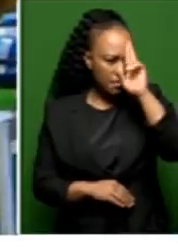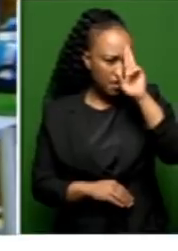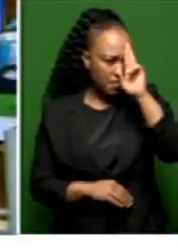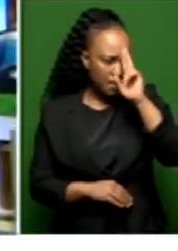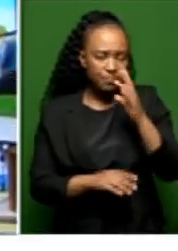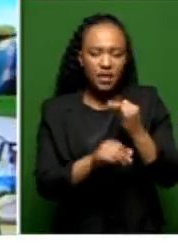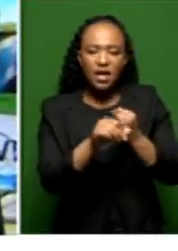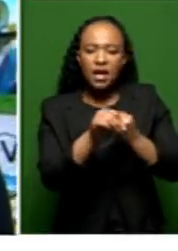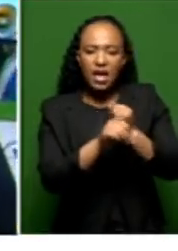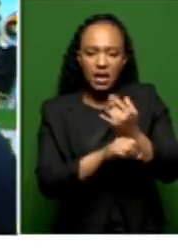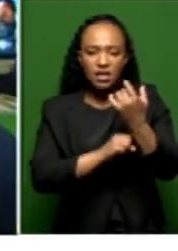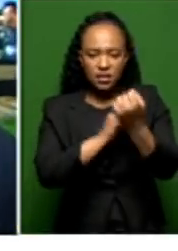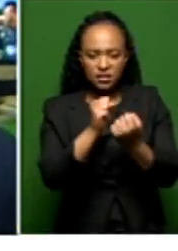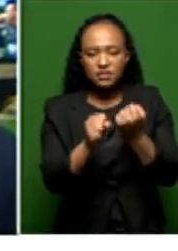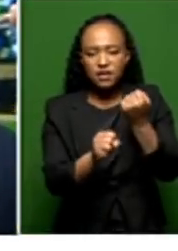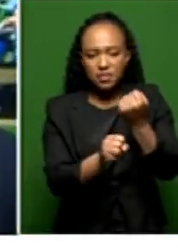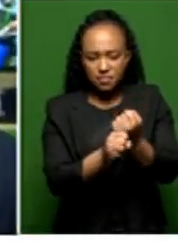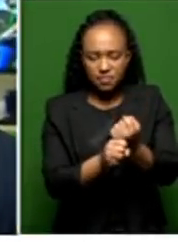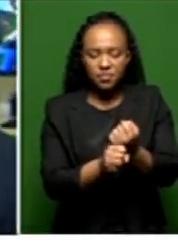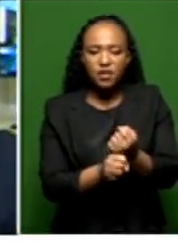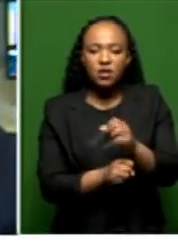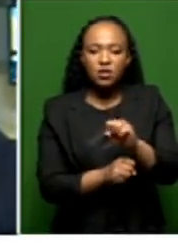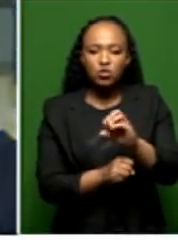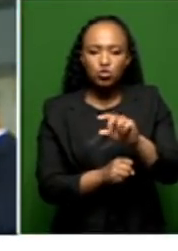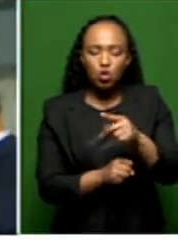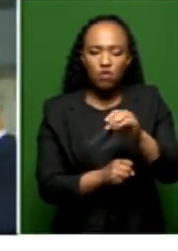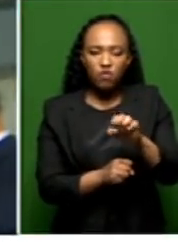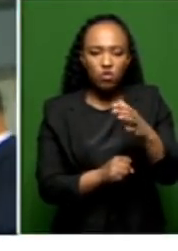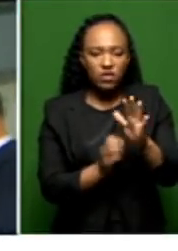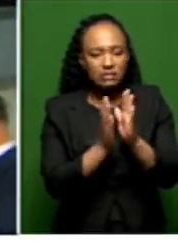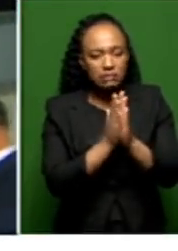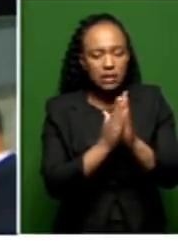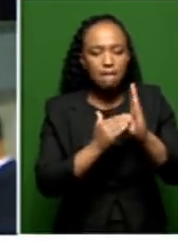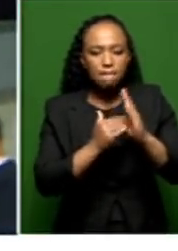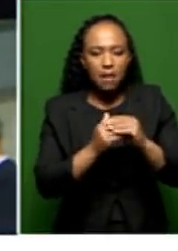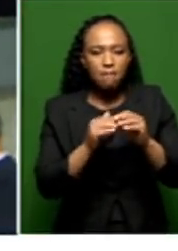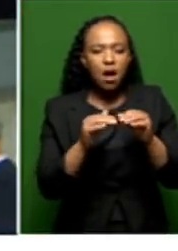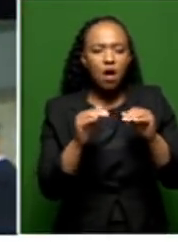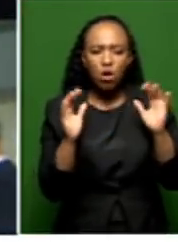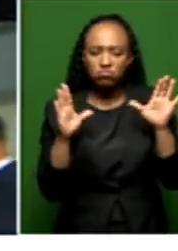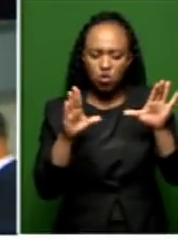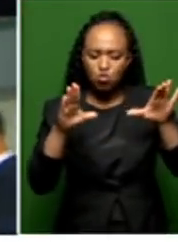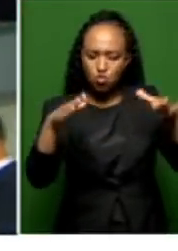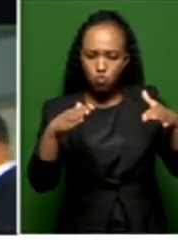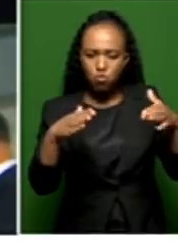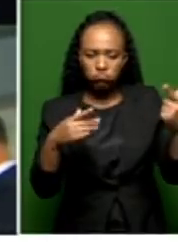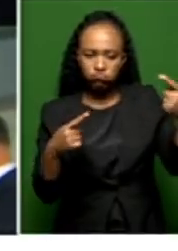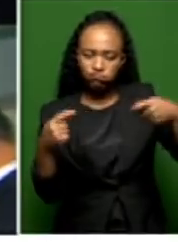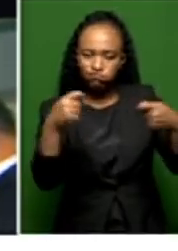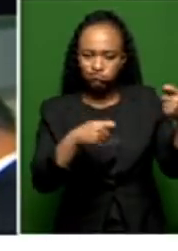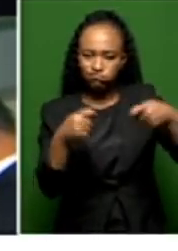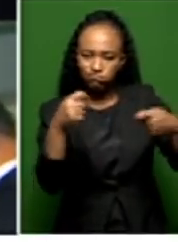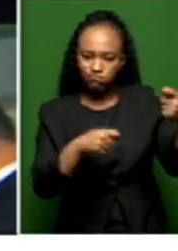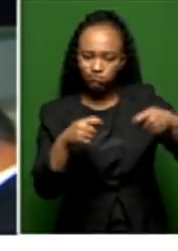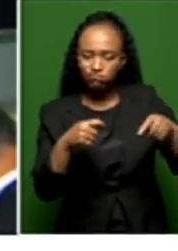we asked all our members to contribute to introduce what we call crowdfunding. It was really to ask members to contribute. I